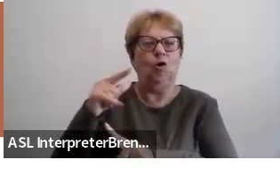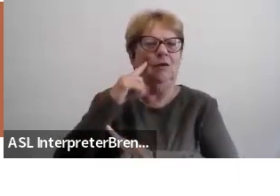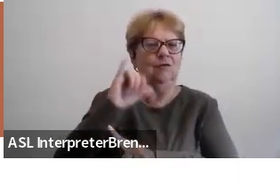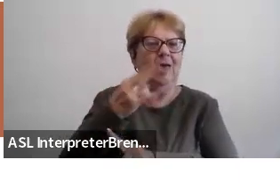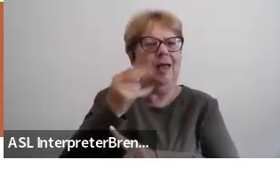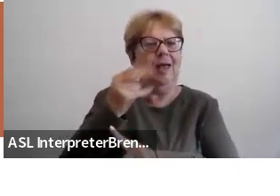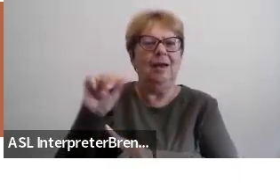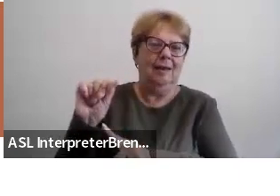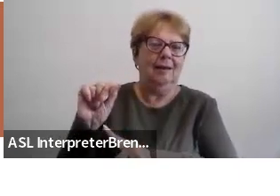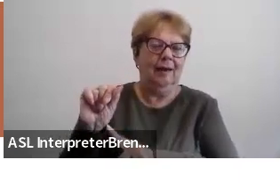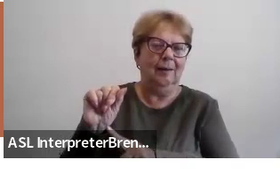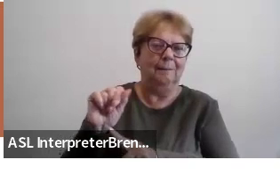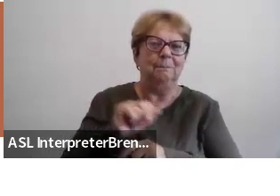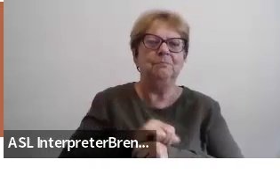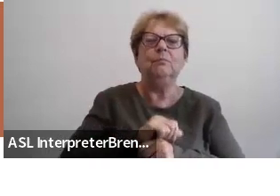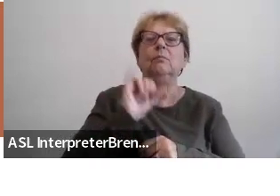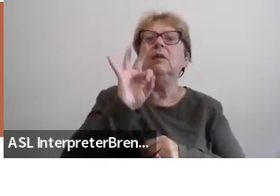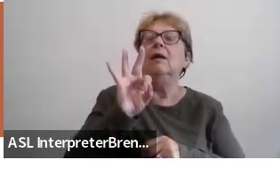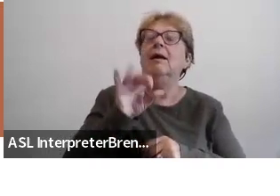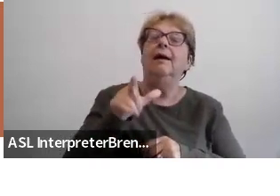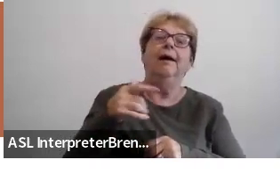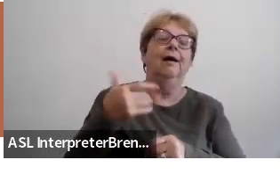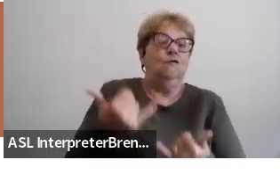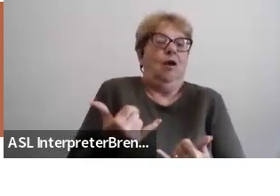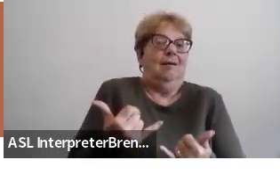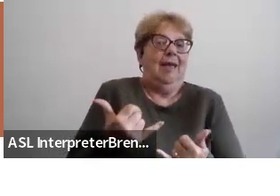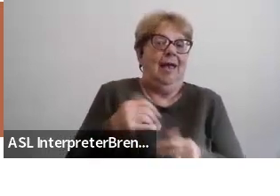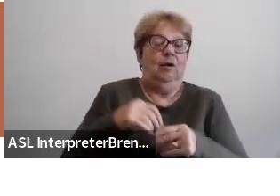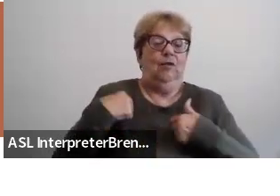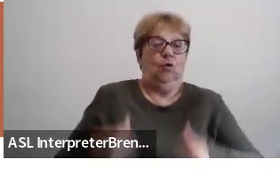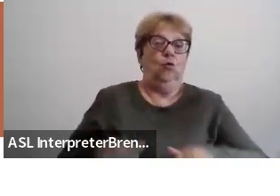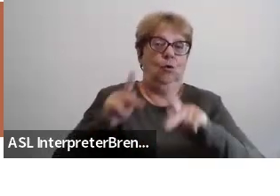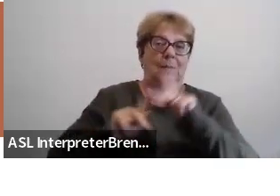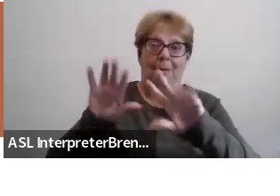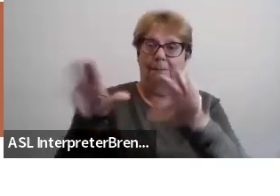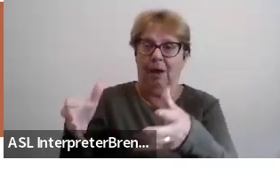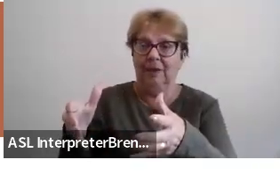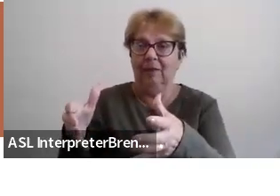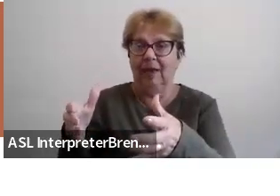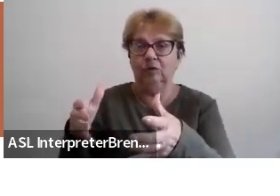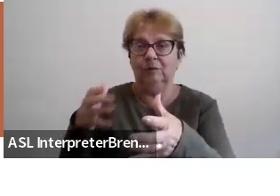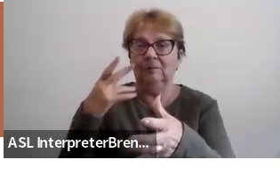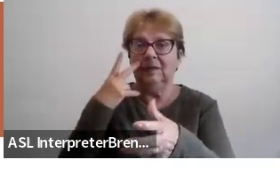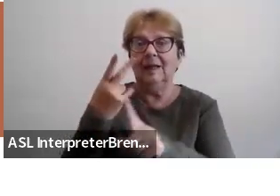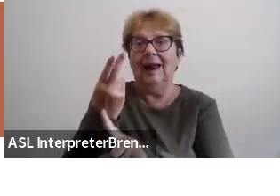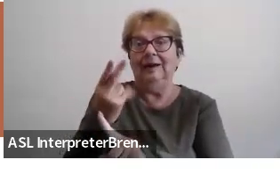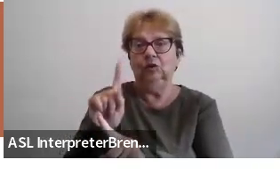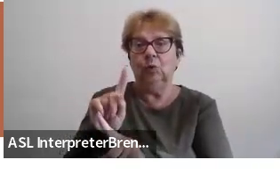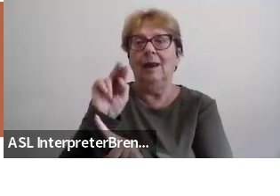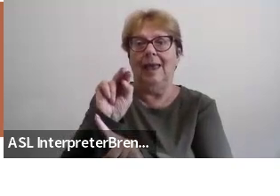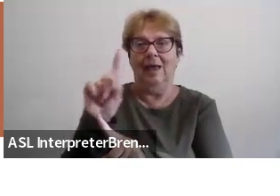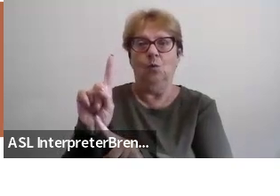neuraminidase. If you have right now in the human population, we're seeing H1N1